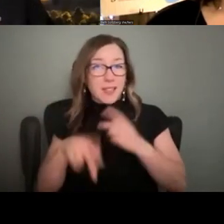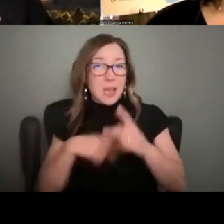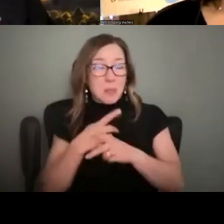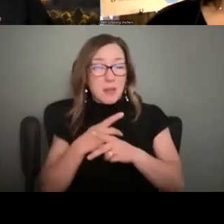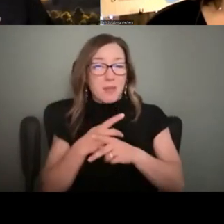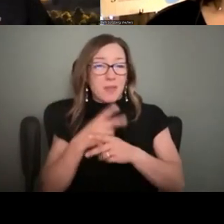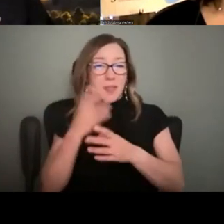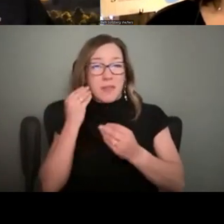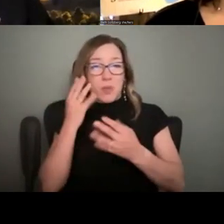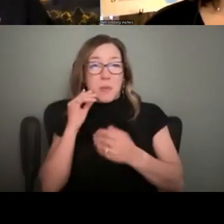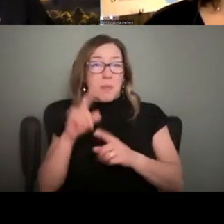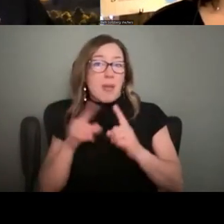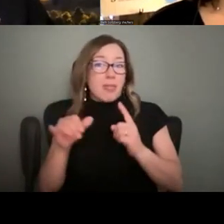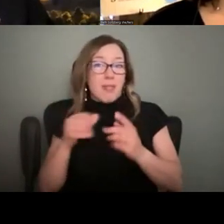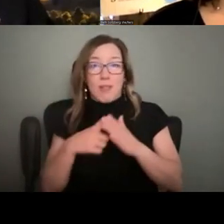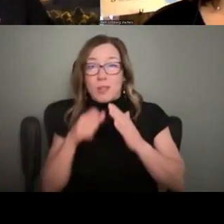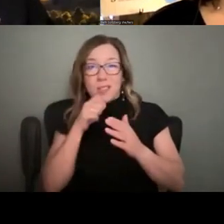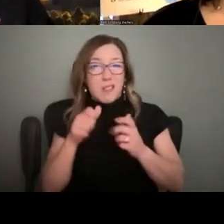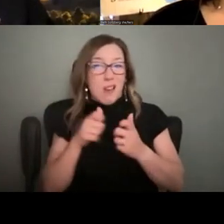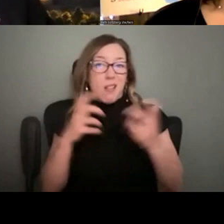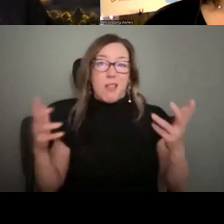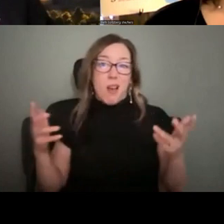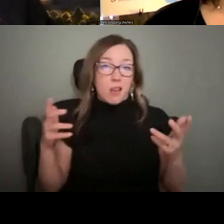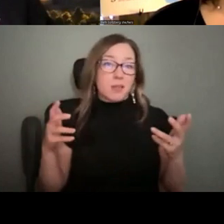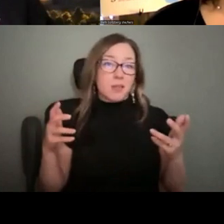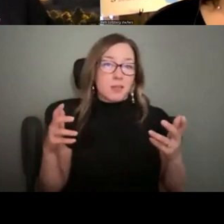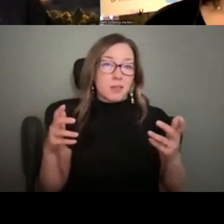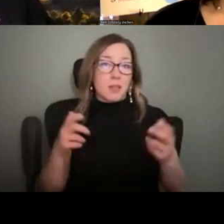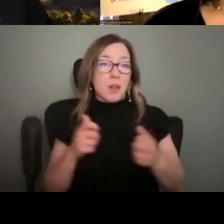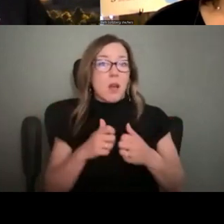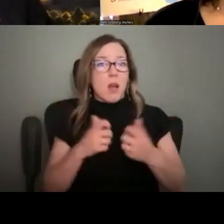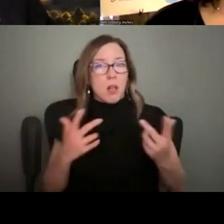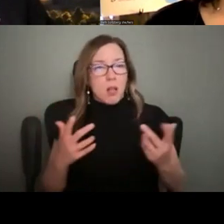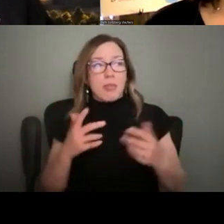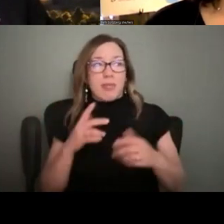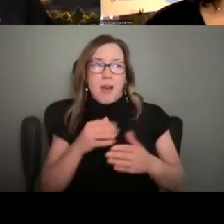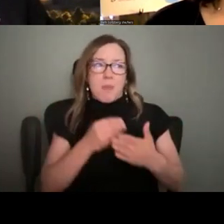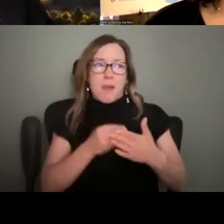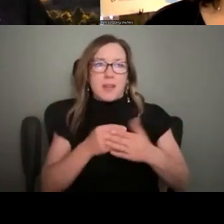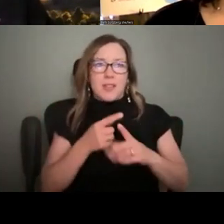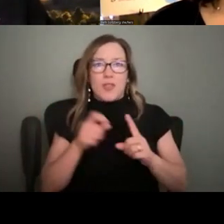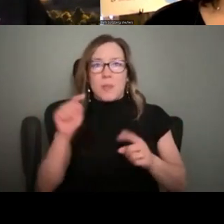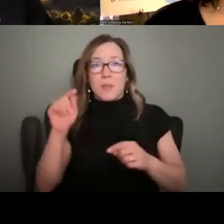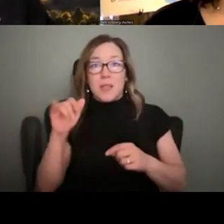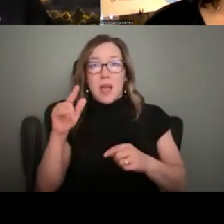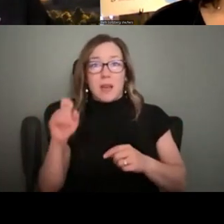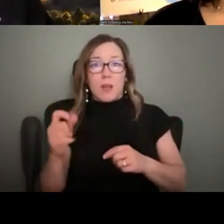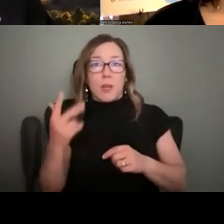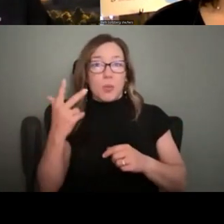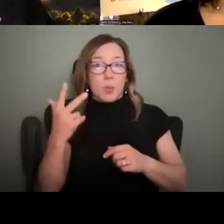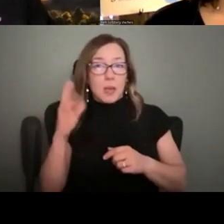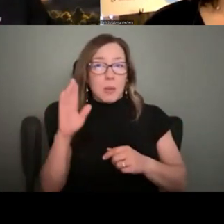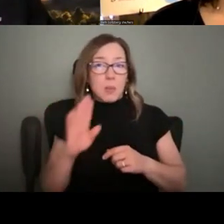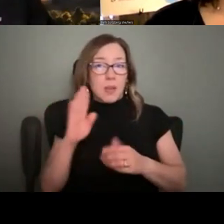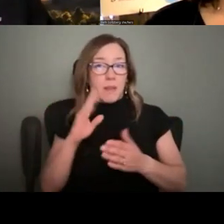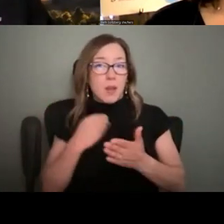not significant. And all of that comes from, again, Title III-B funds.